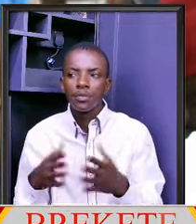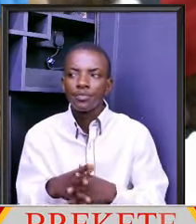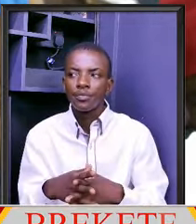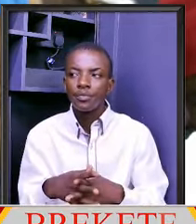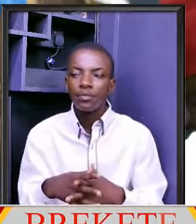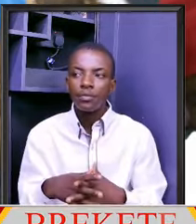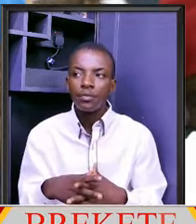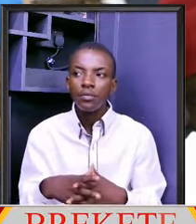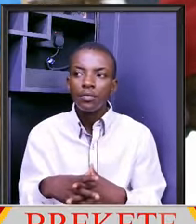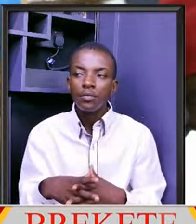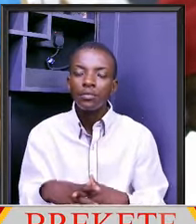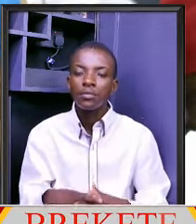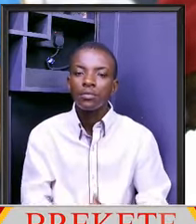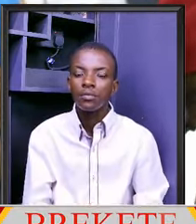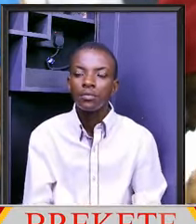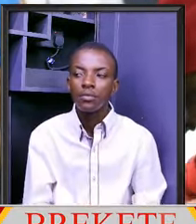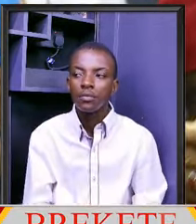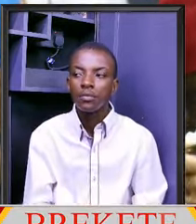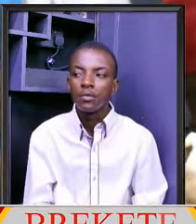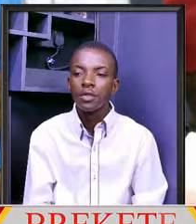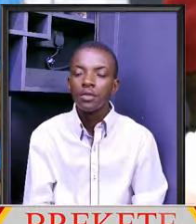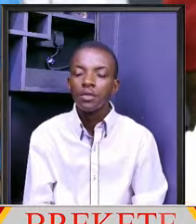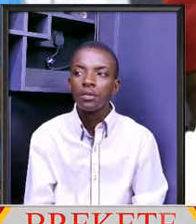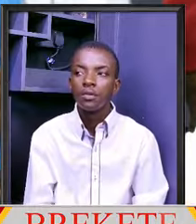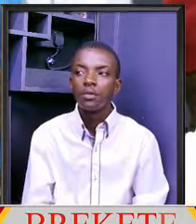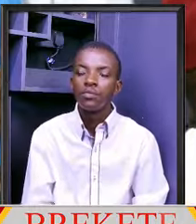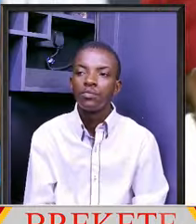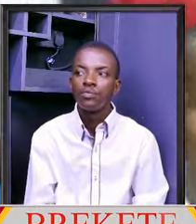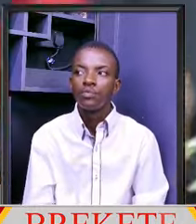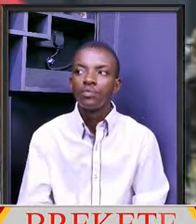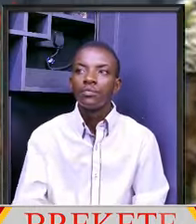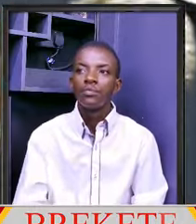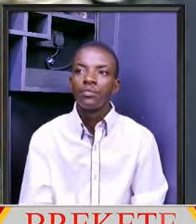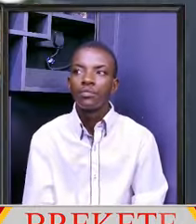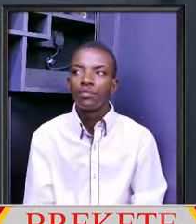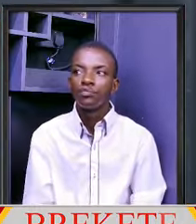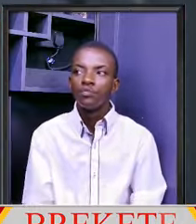I step out, go discuss with him. Thank you very much.